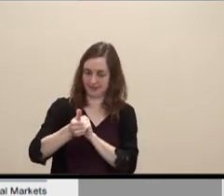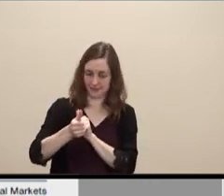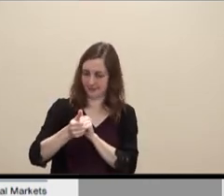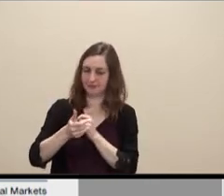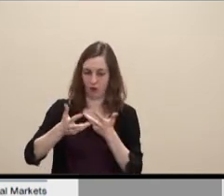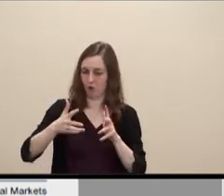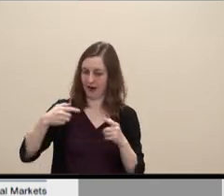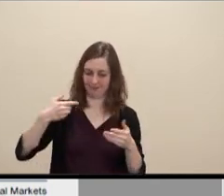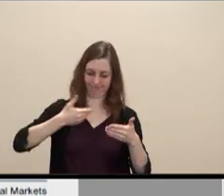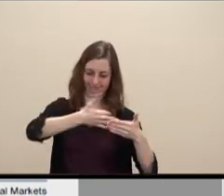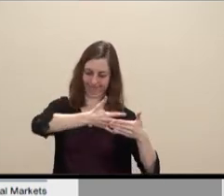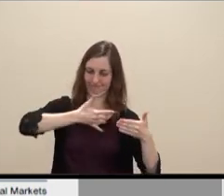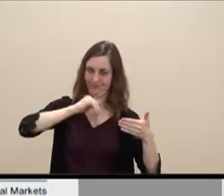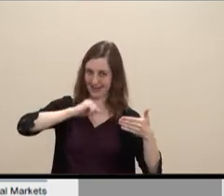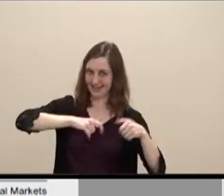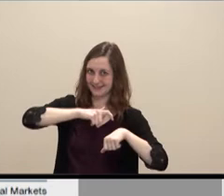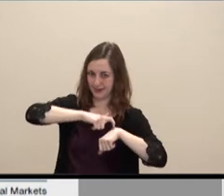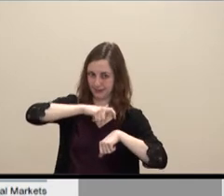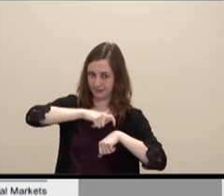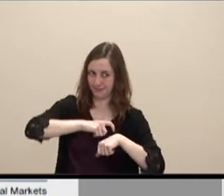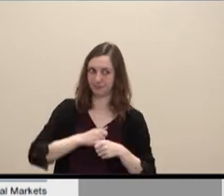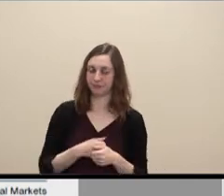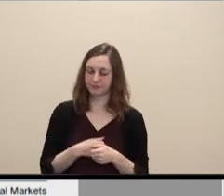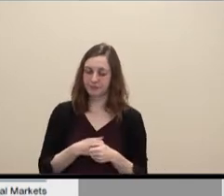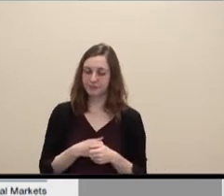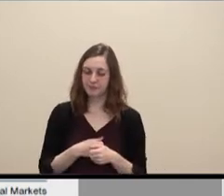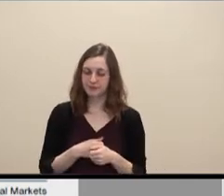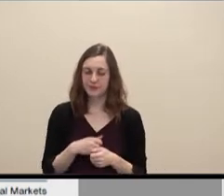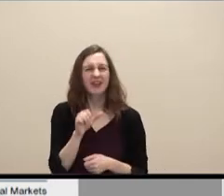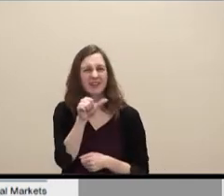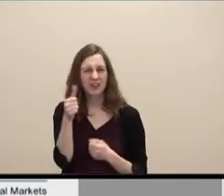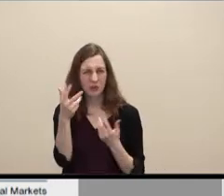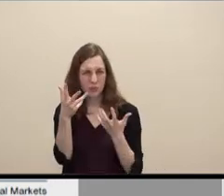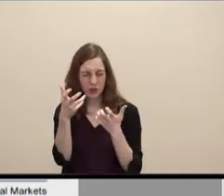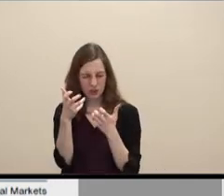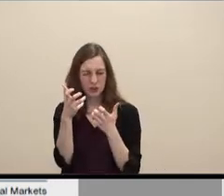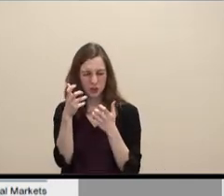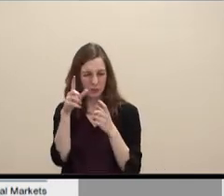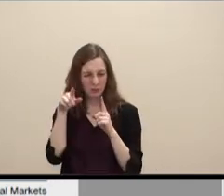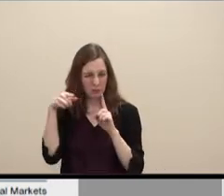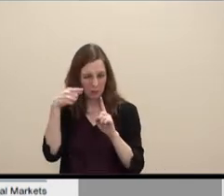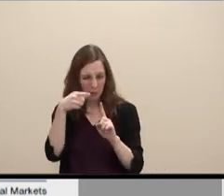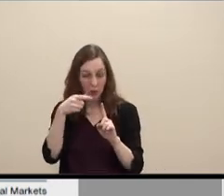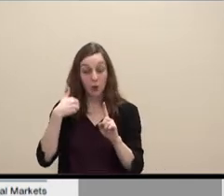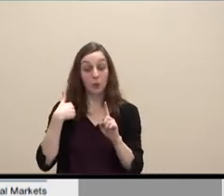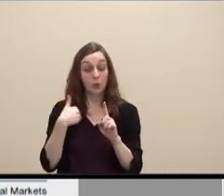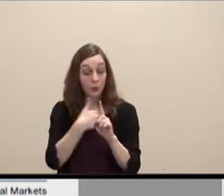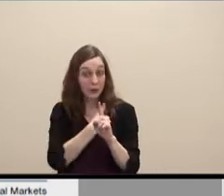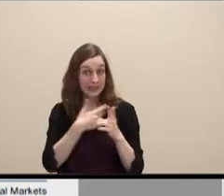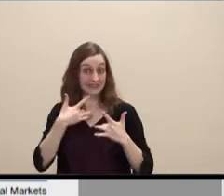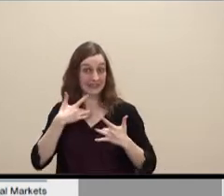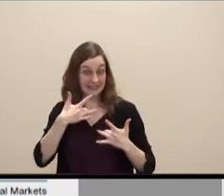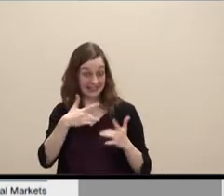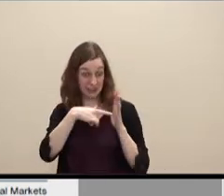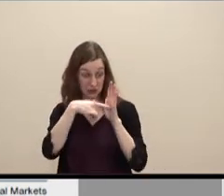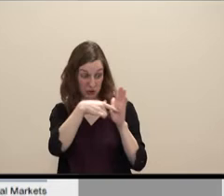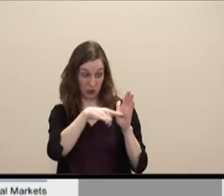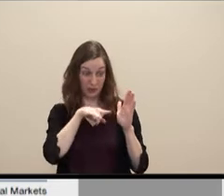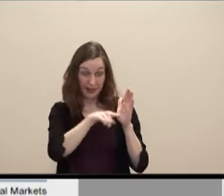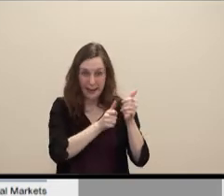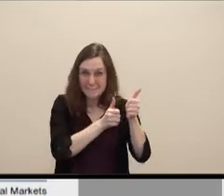One of the things that we'll point out in looking at this, we break out the passage rate of these elections on